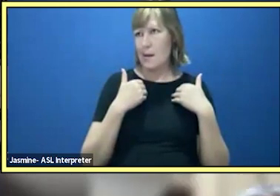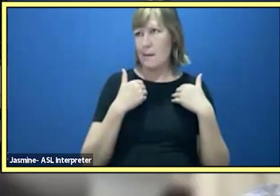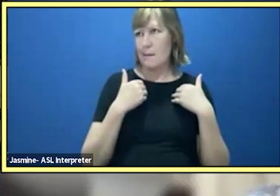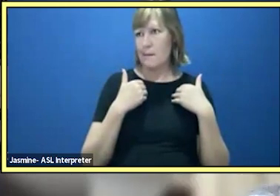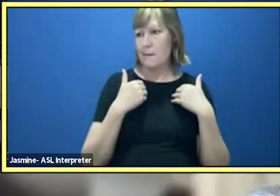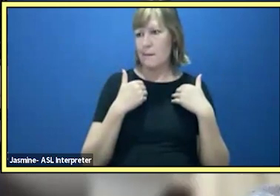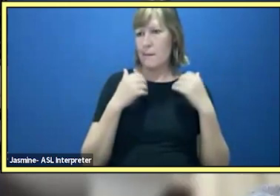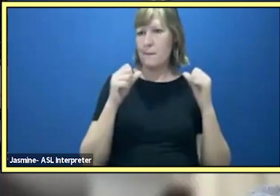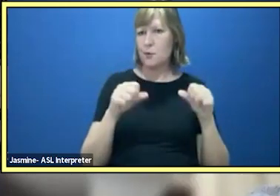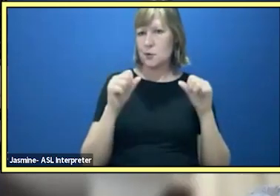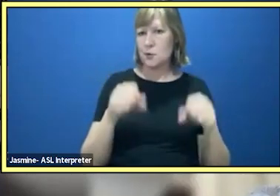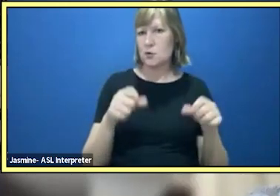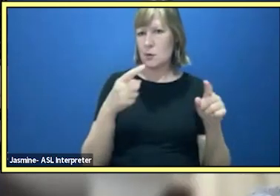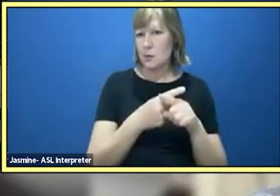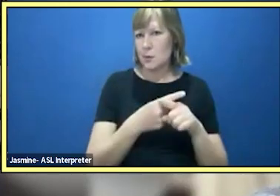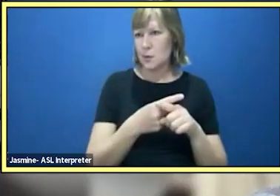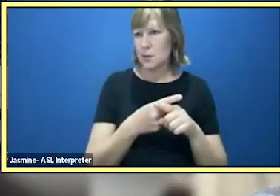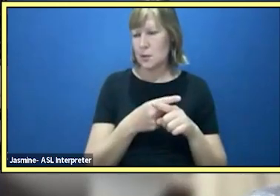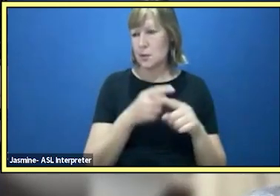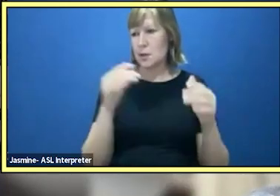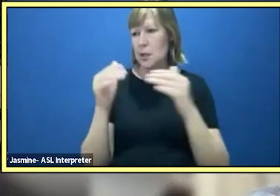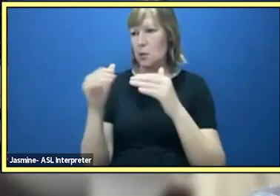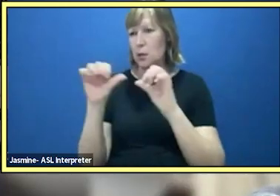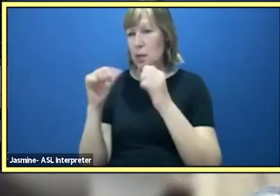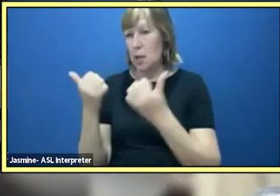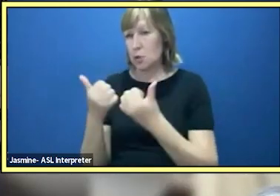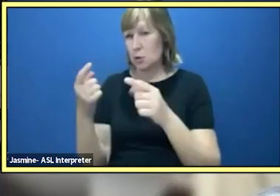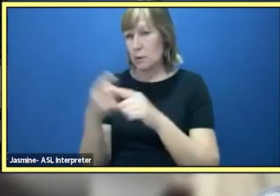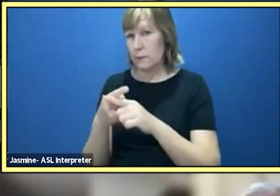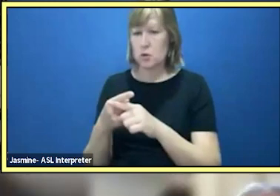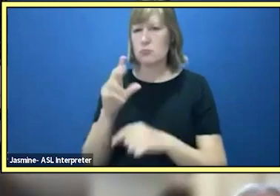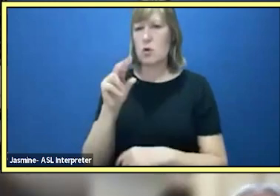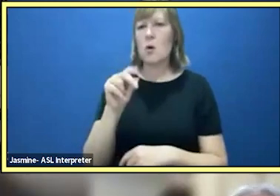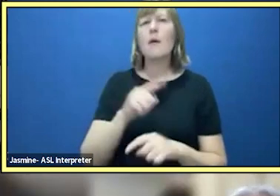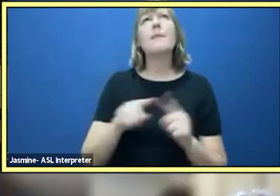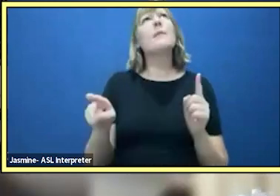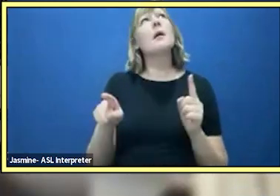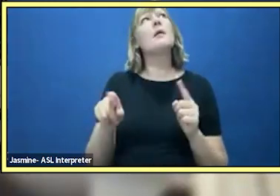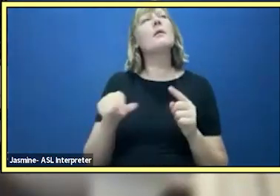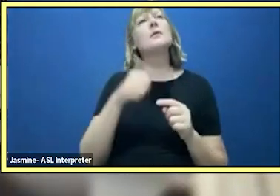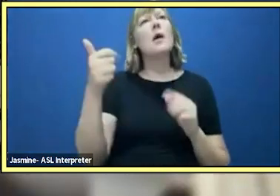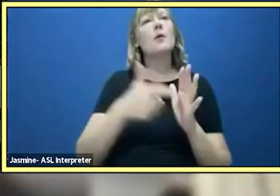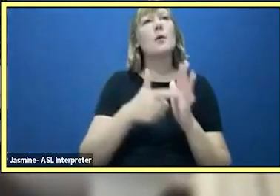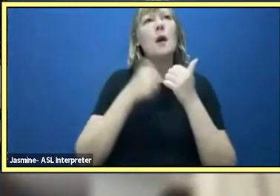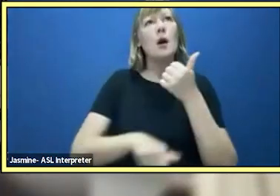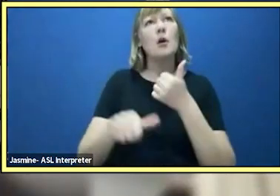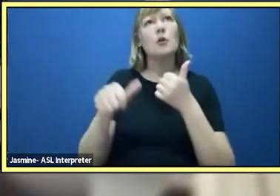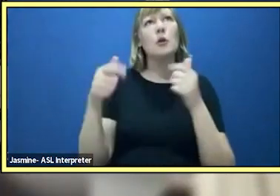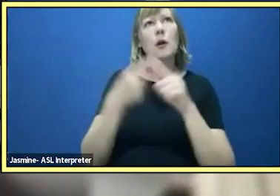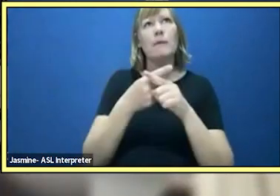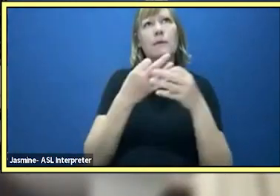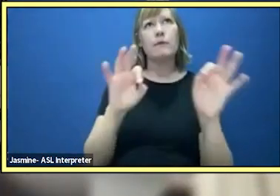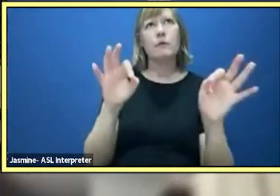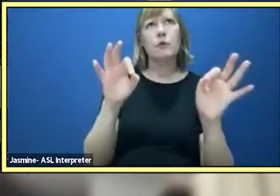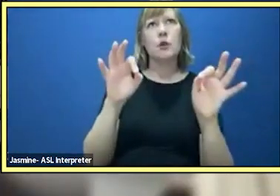agency would, but there are other requirements under conflict-free case management that aren't met by an independent plan